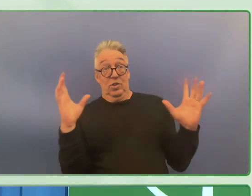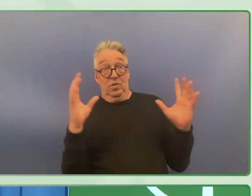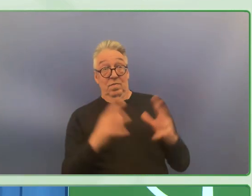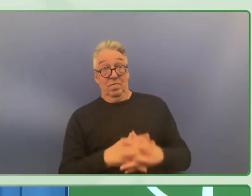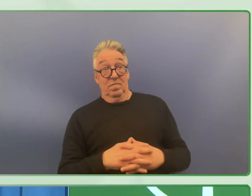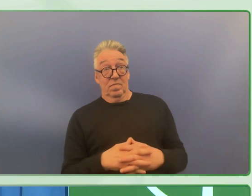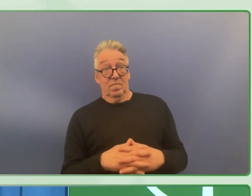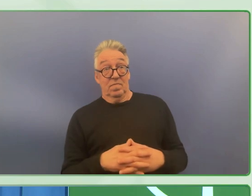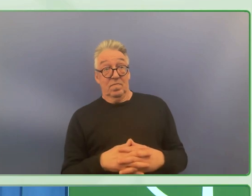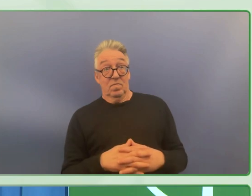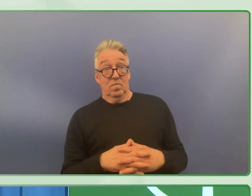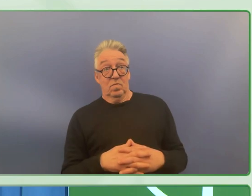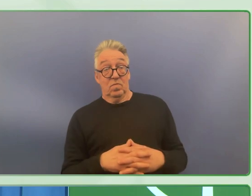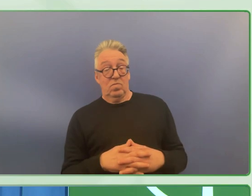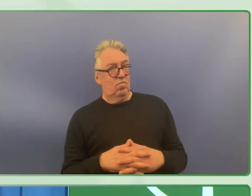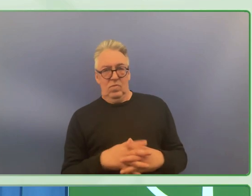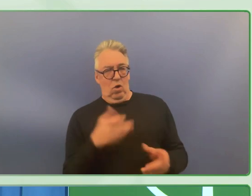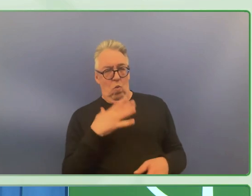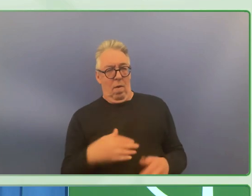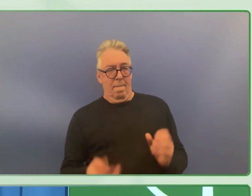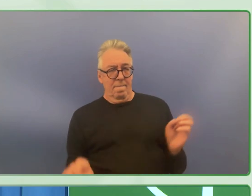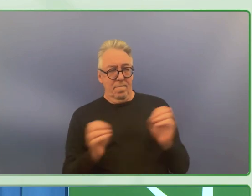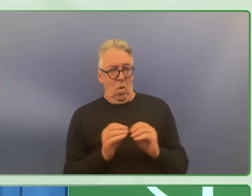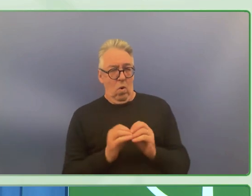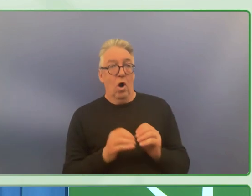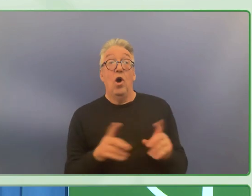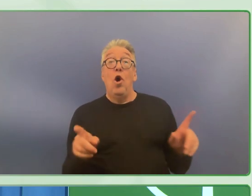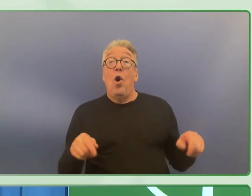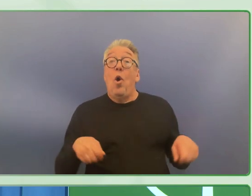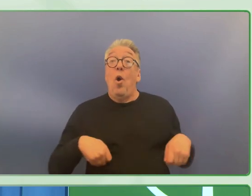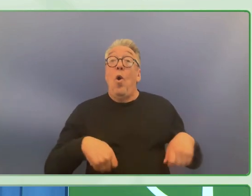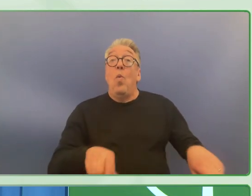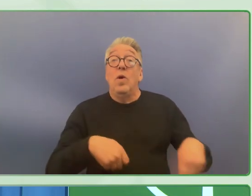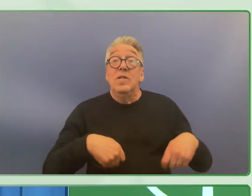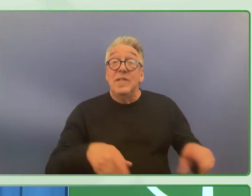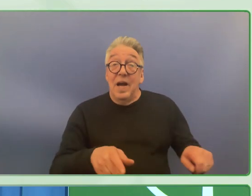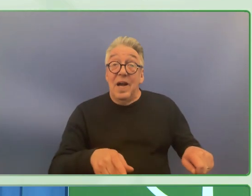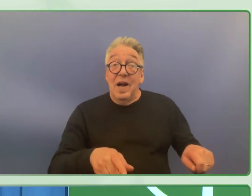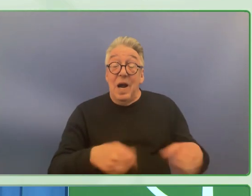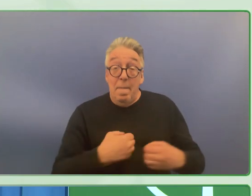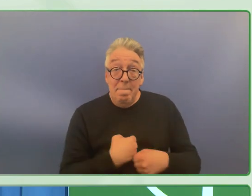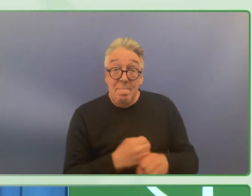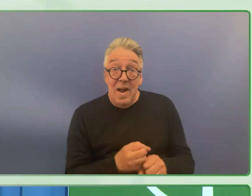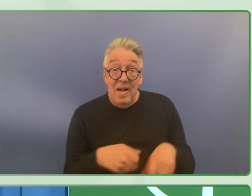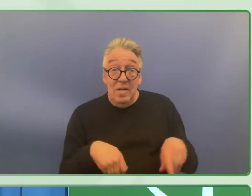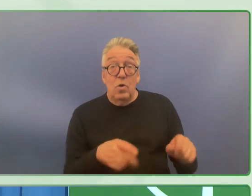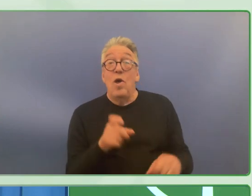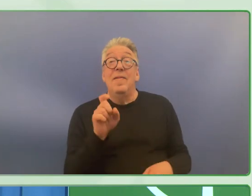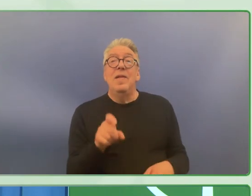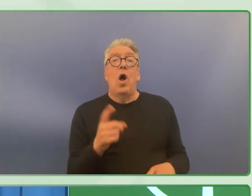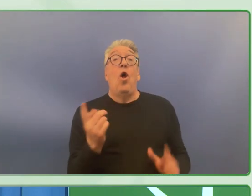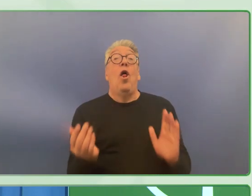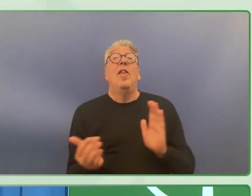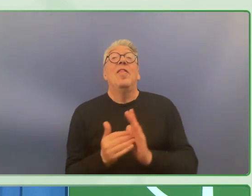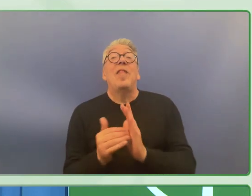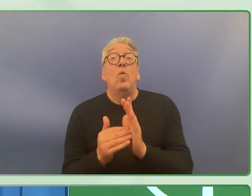ambitions were bigger. You see, Zohar's wheelchair required orchestrating dozens of volunteers with different skills